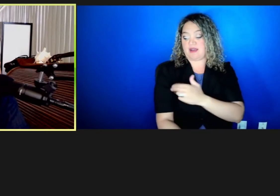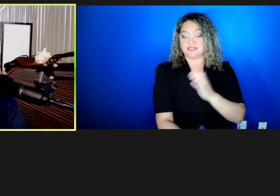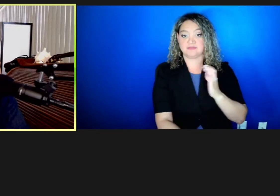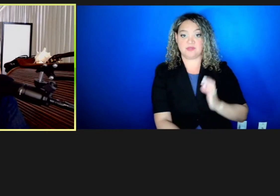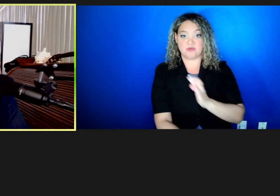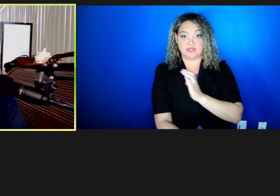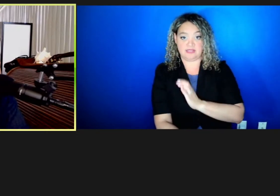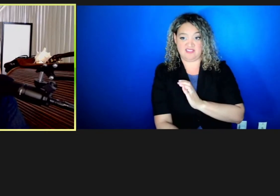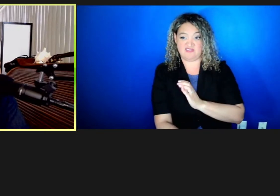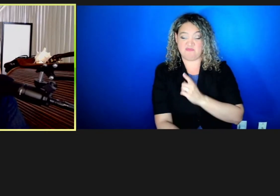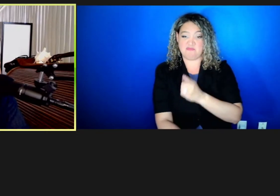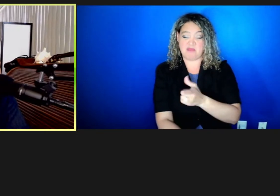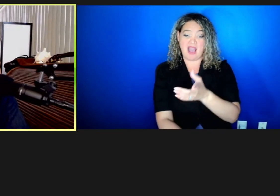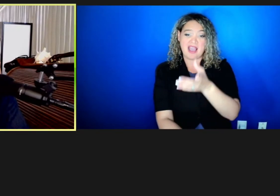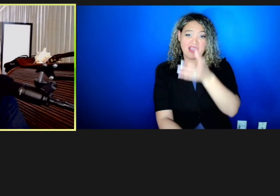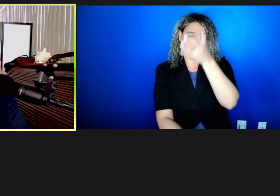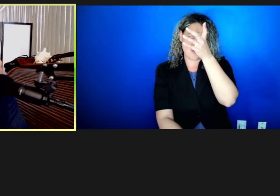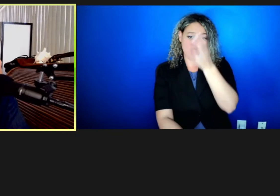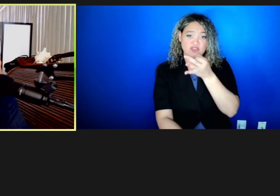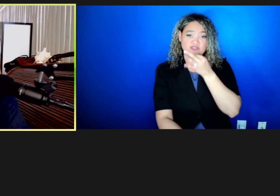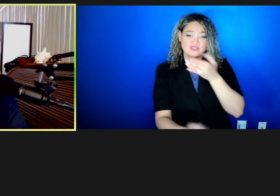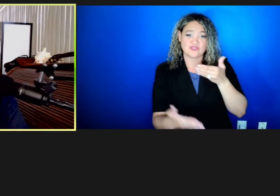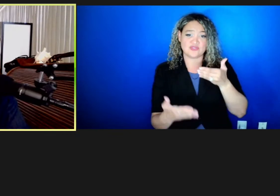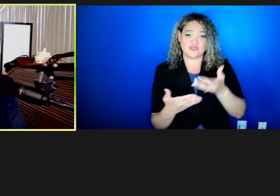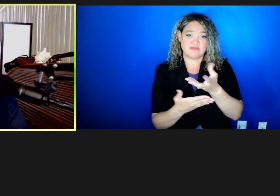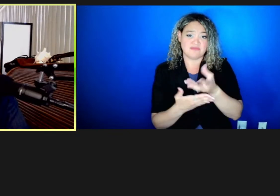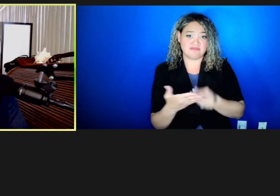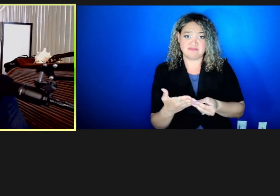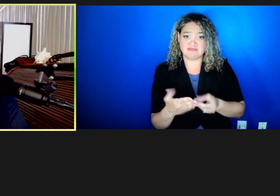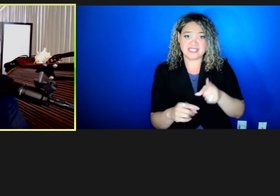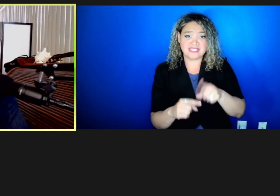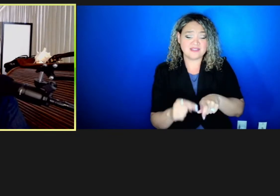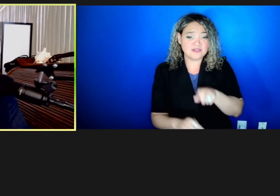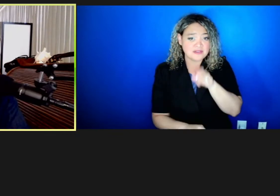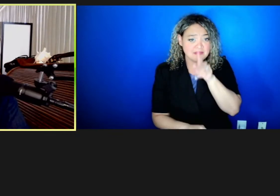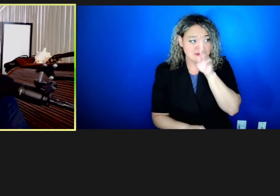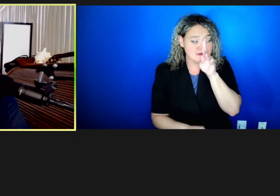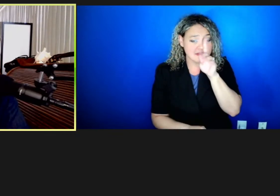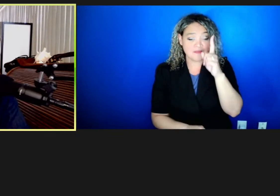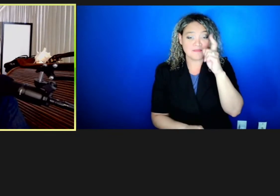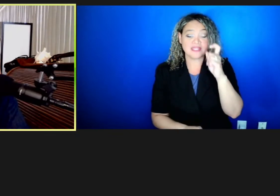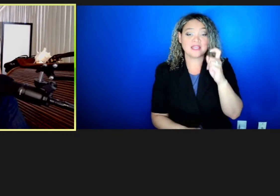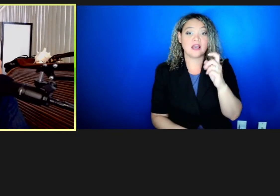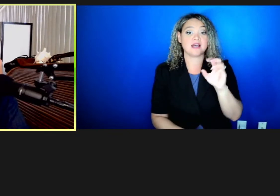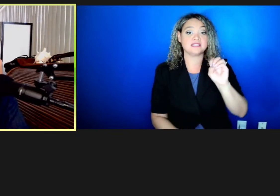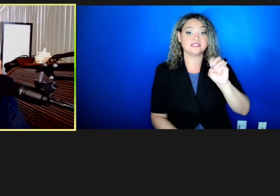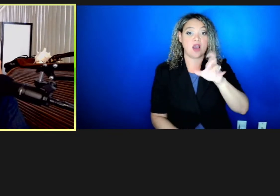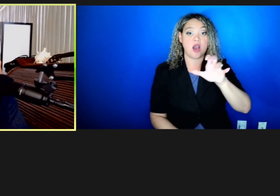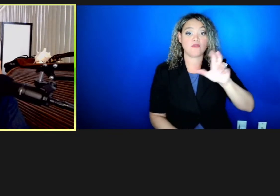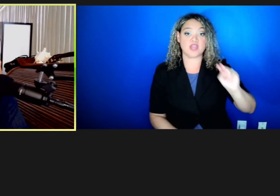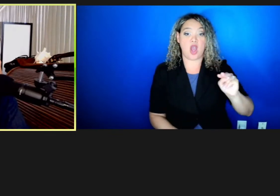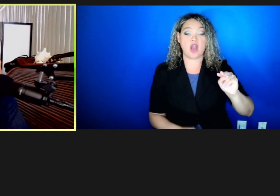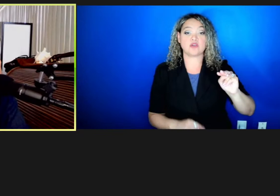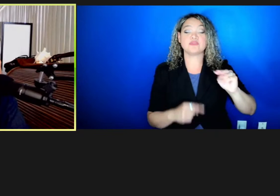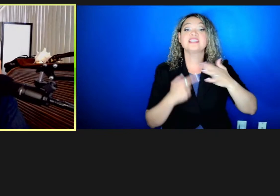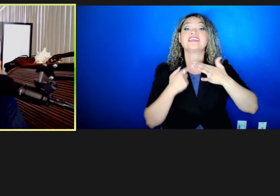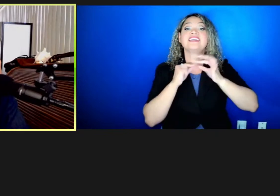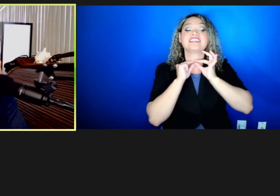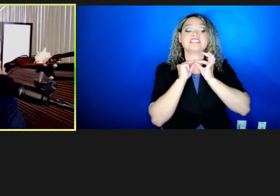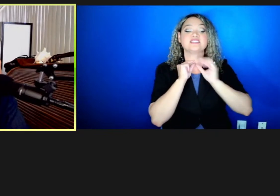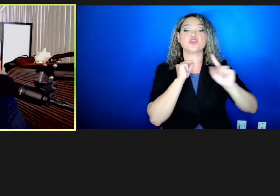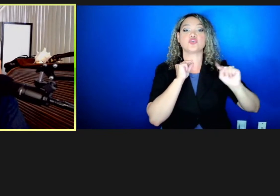death approached. Dad couldn't whisper due to the oxygen mist flowing into his tracheotomy